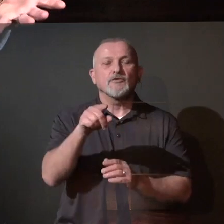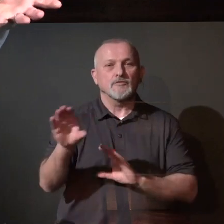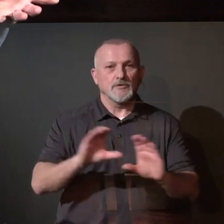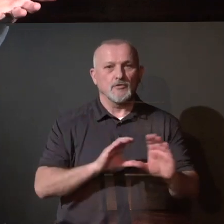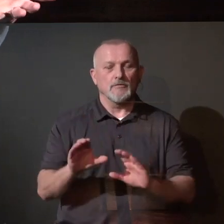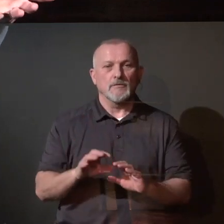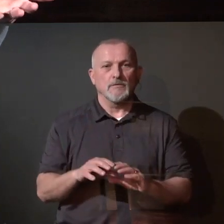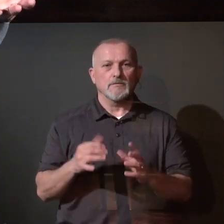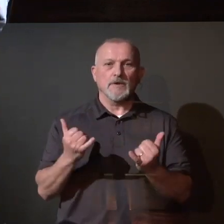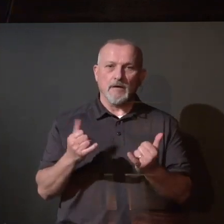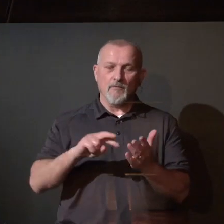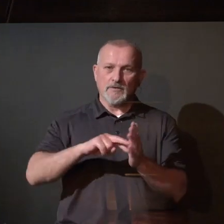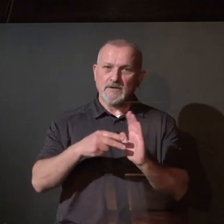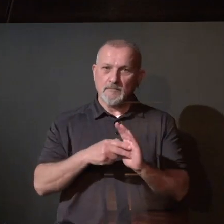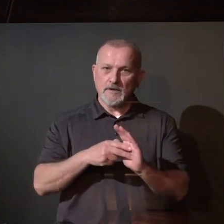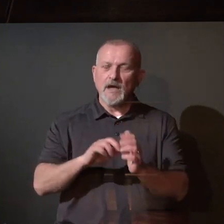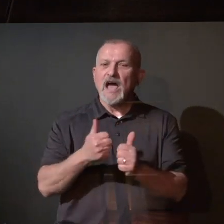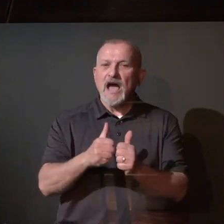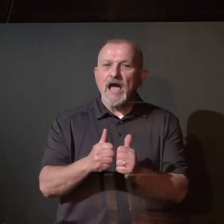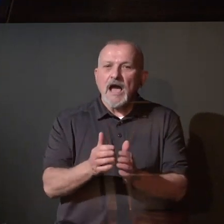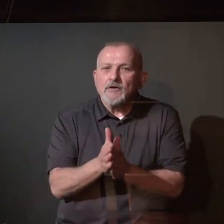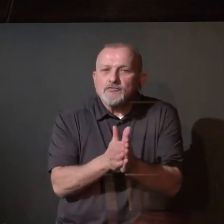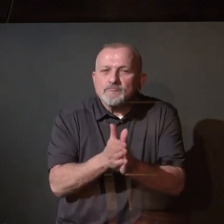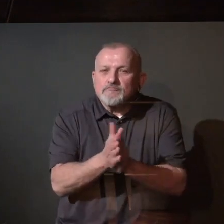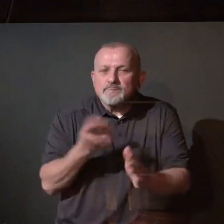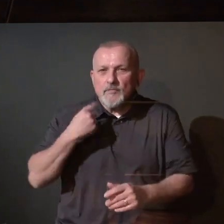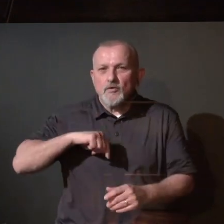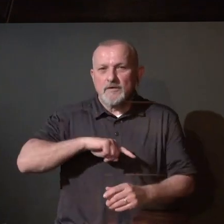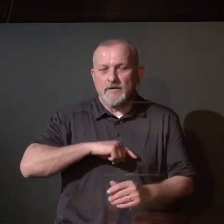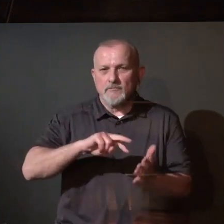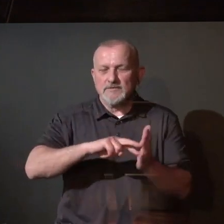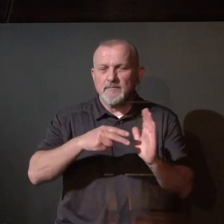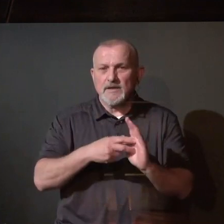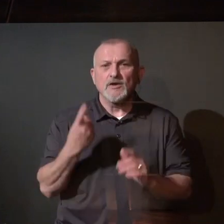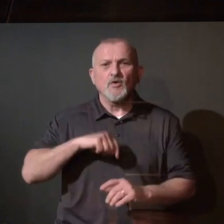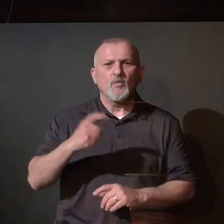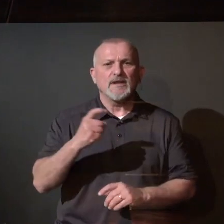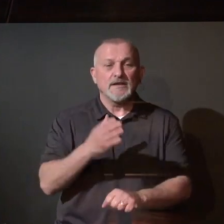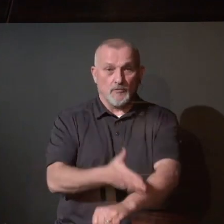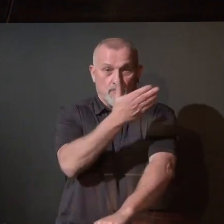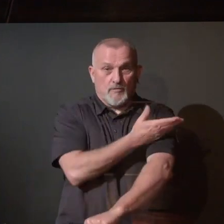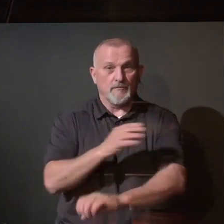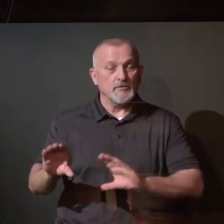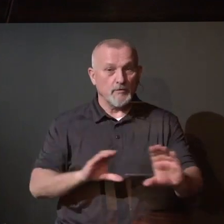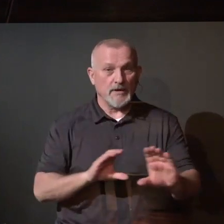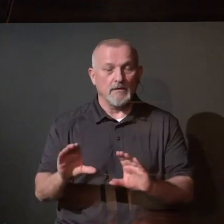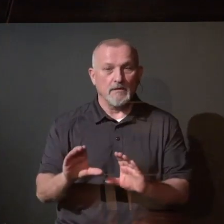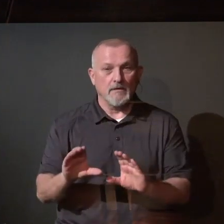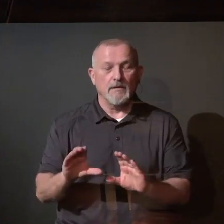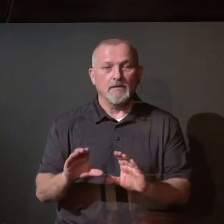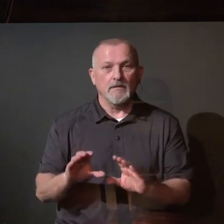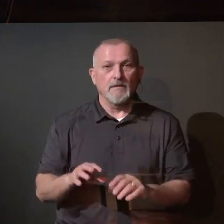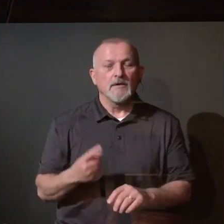Where does that put us? How does that motivate us? What does that mean we have to work on doing? Here's what it means.